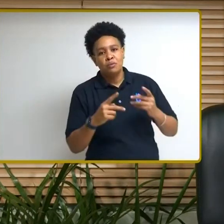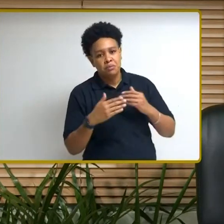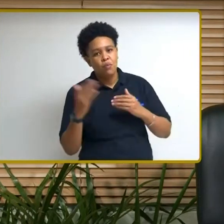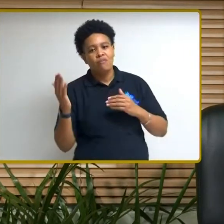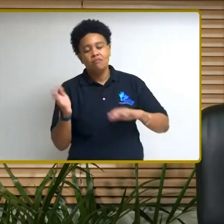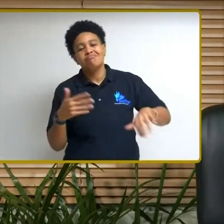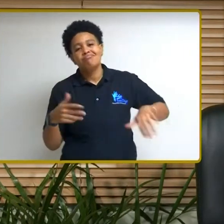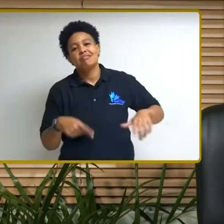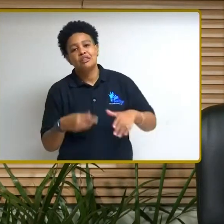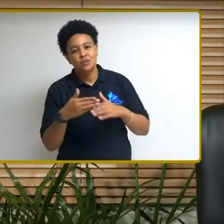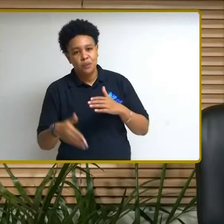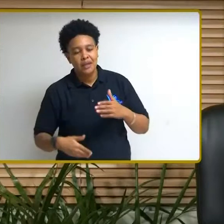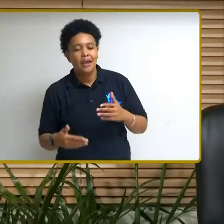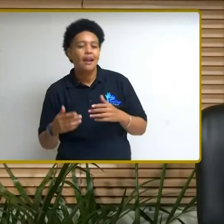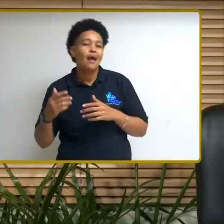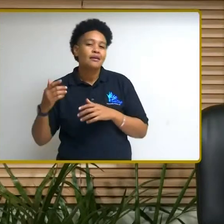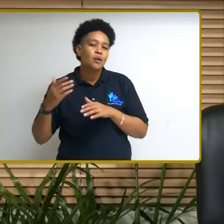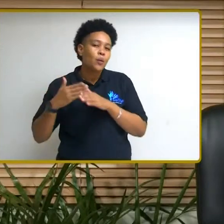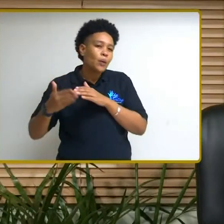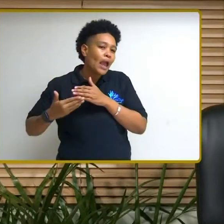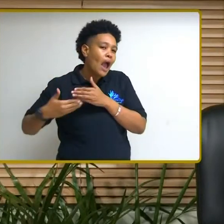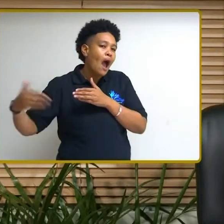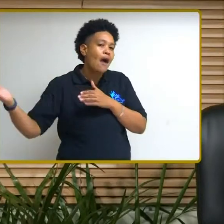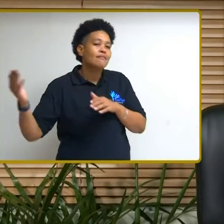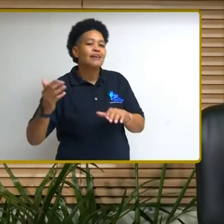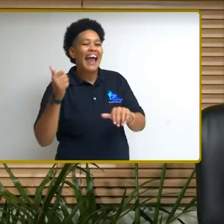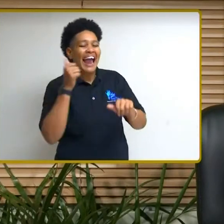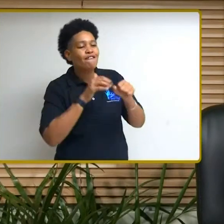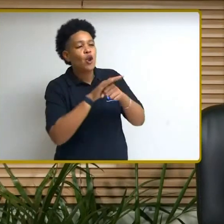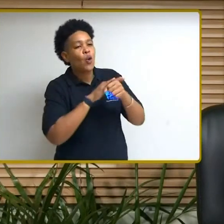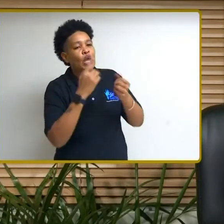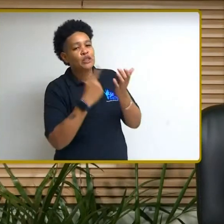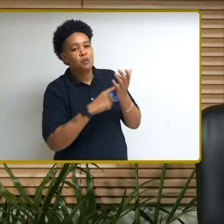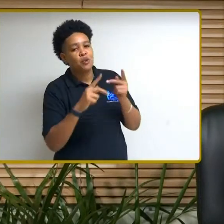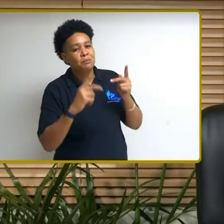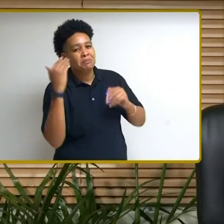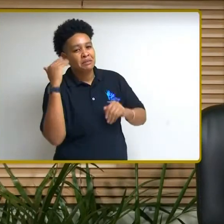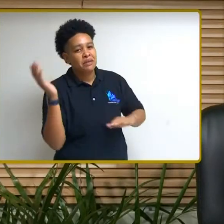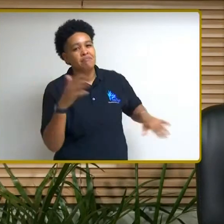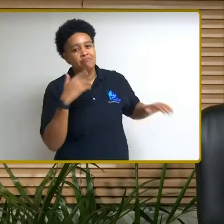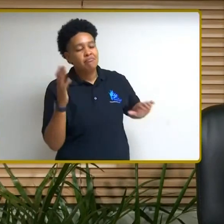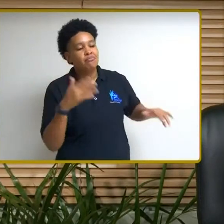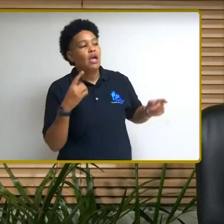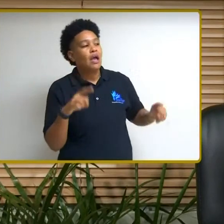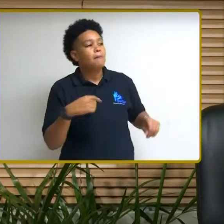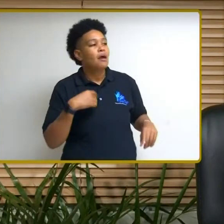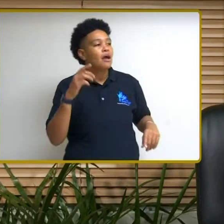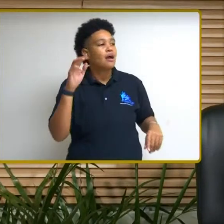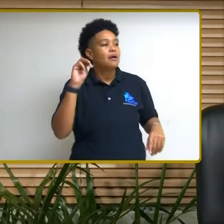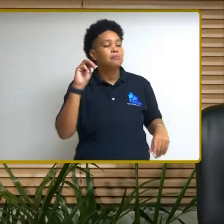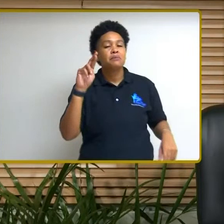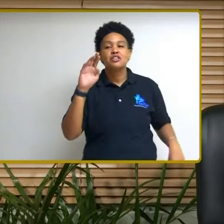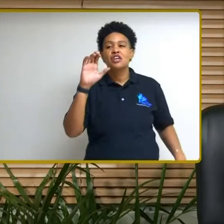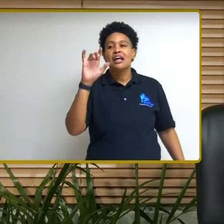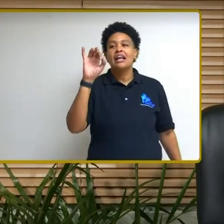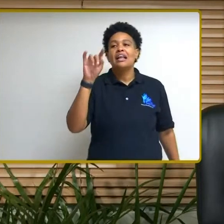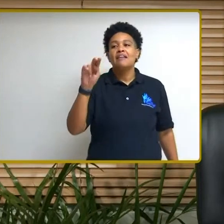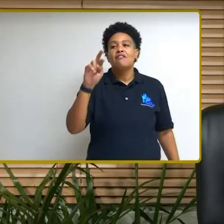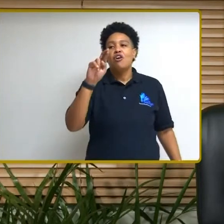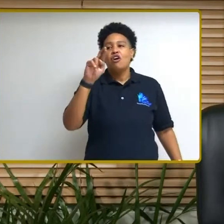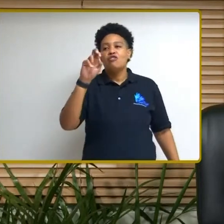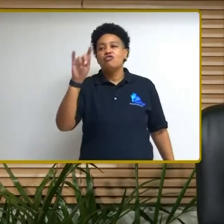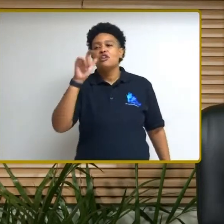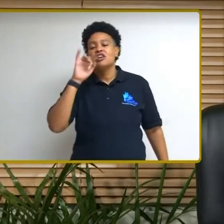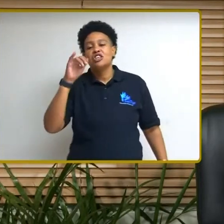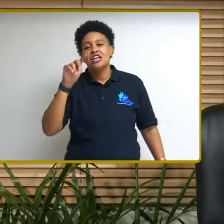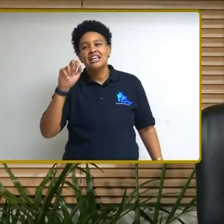after. I will have Mr. Clifton Reeder, who is president of the JHTA, comment on that shortly. But